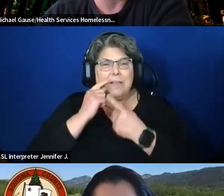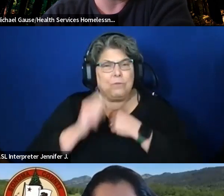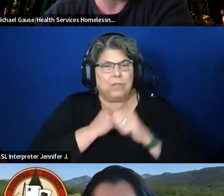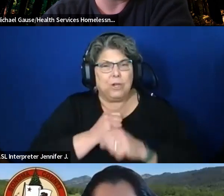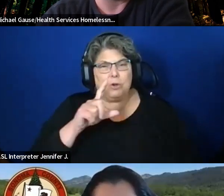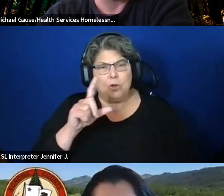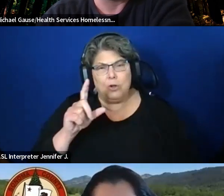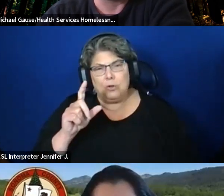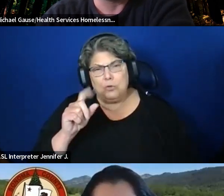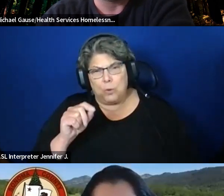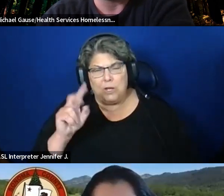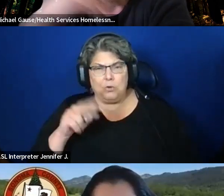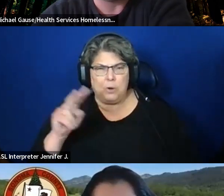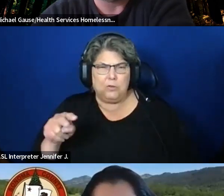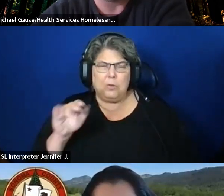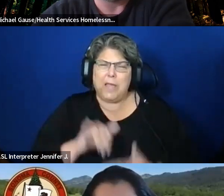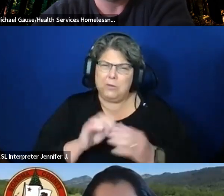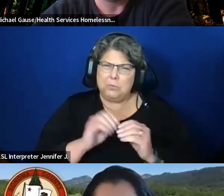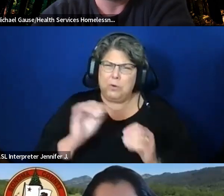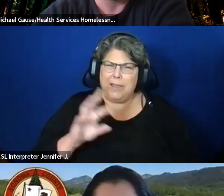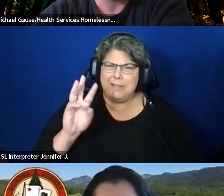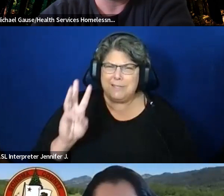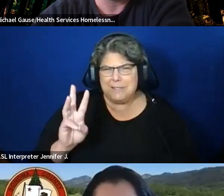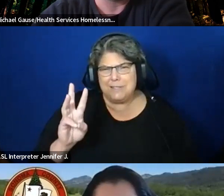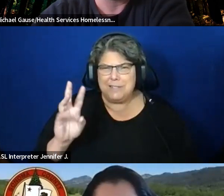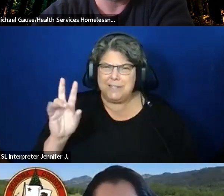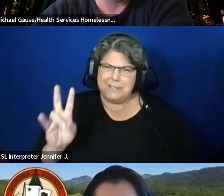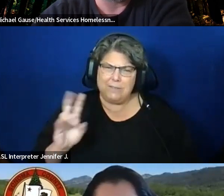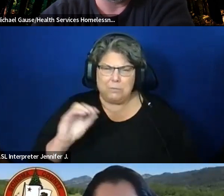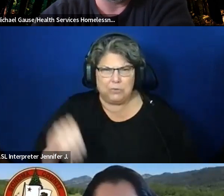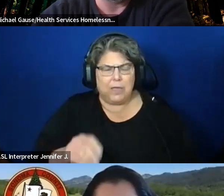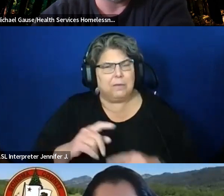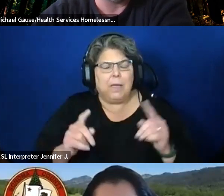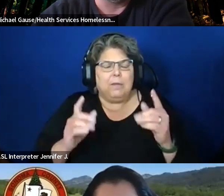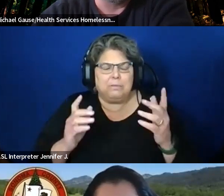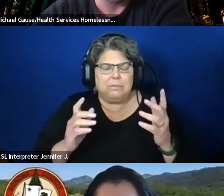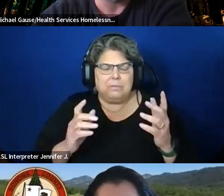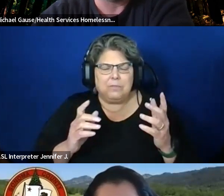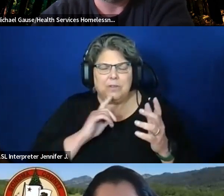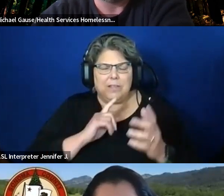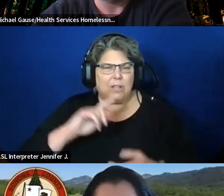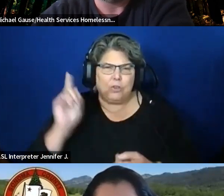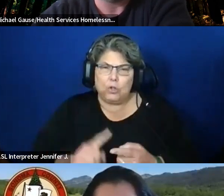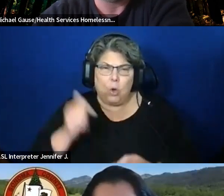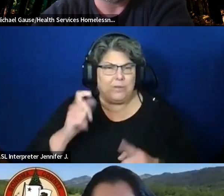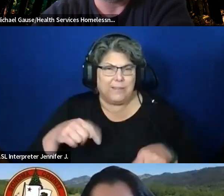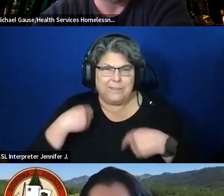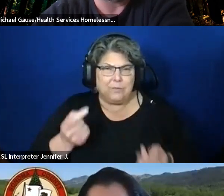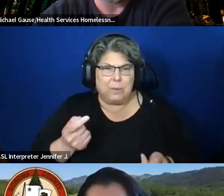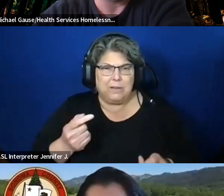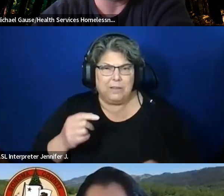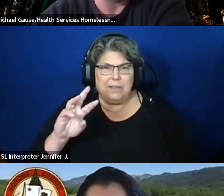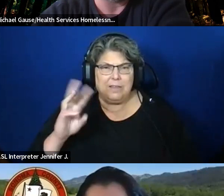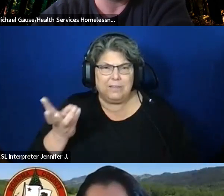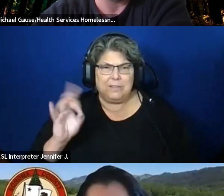67, 68%. So we're not sure if that was an outlier or not. So long story short, it's the lowest it's ever been is 68%.